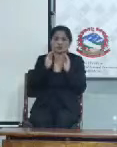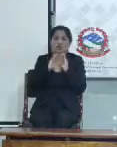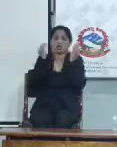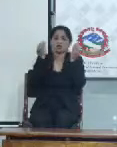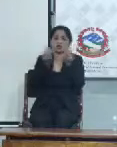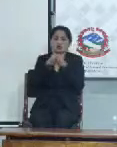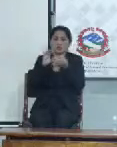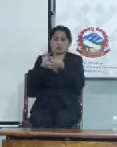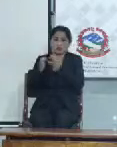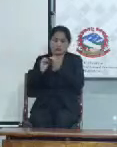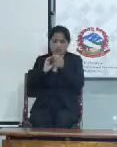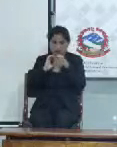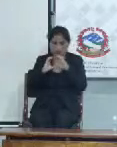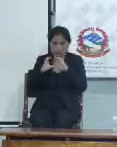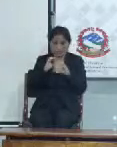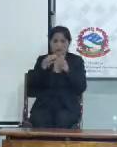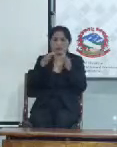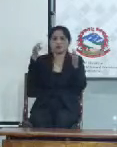been